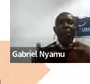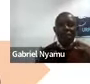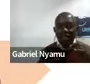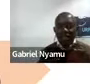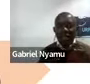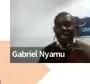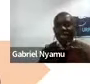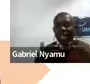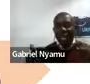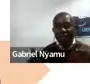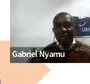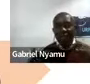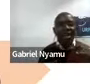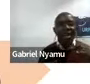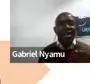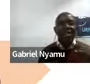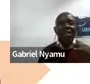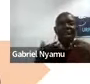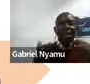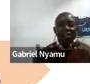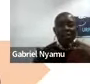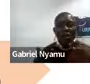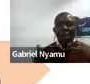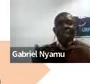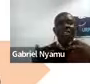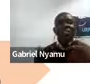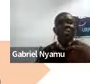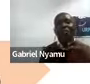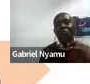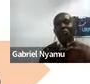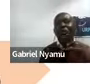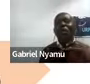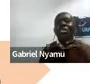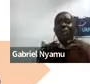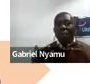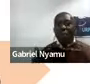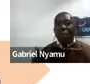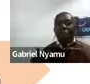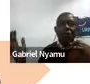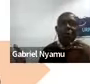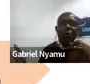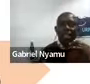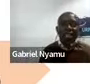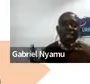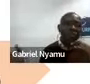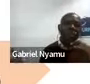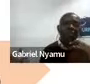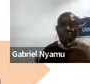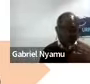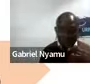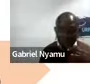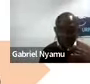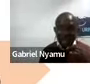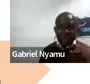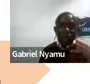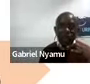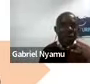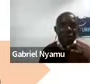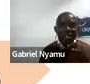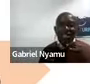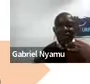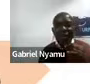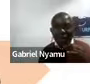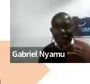become people-driven. That's the second level. Then the third level of our leadership is, of course, where we inspire people for a change and for a revolution. That's